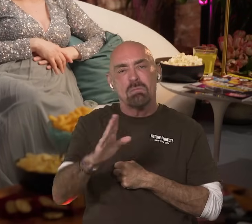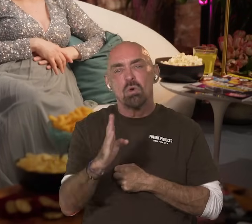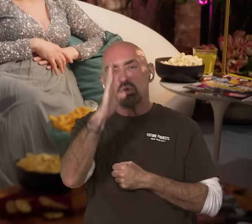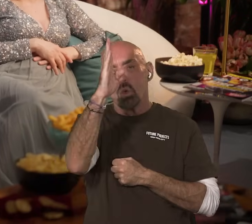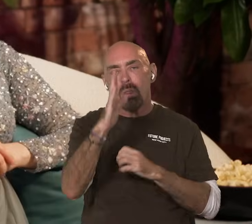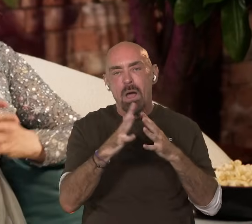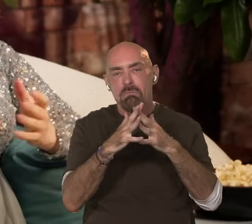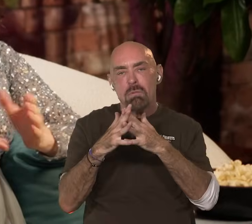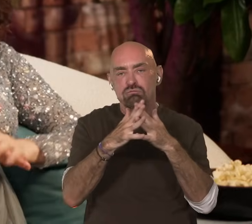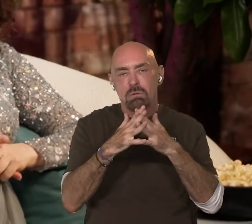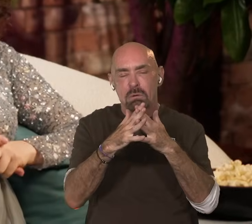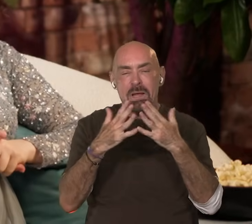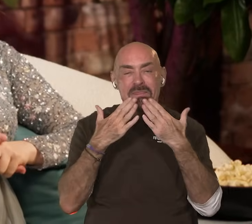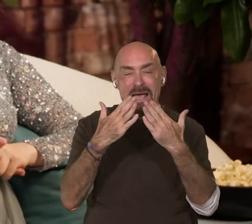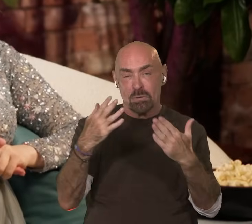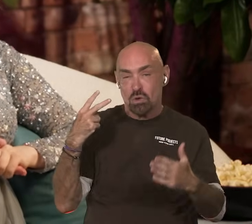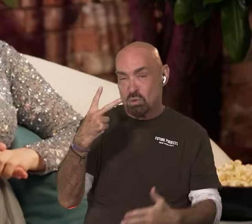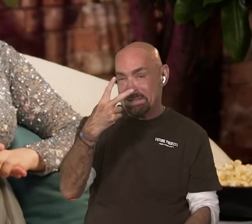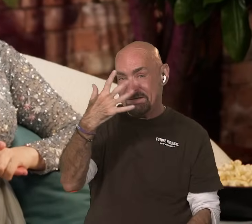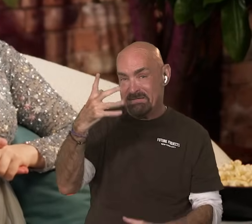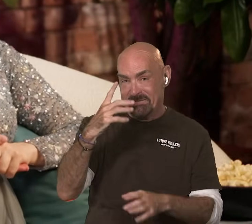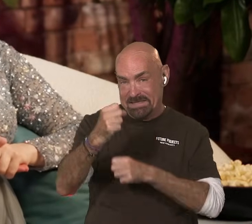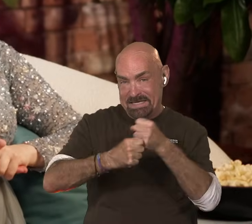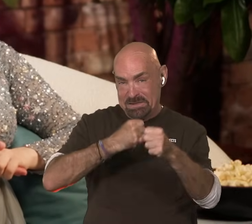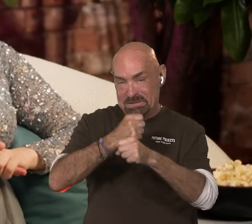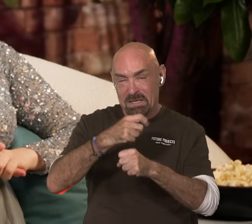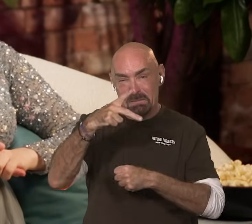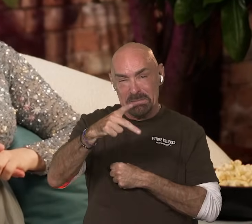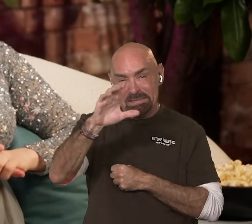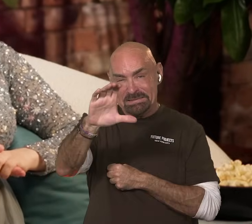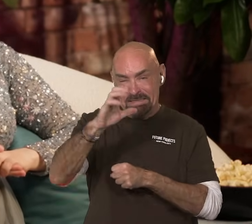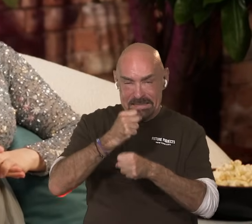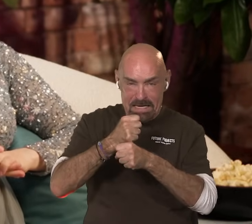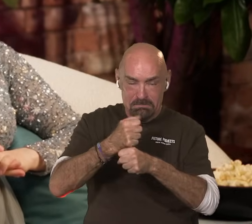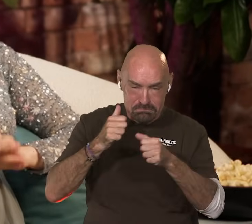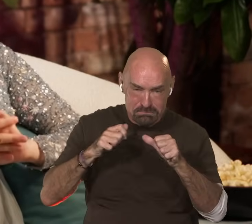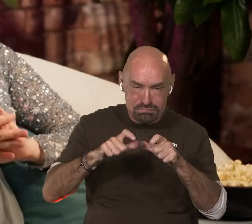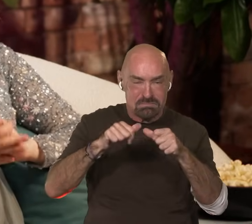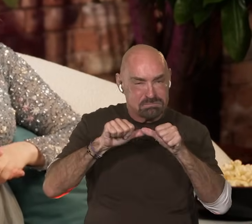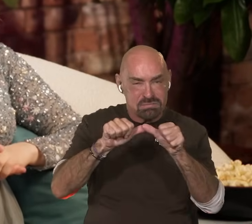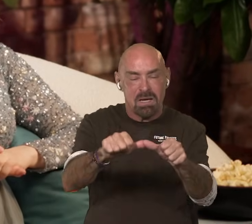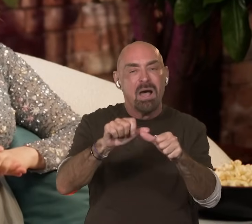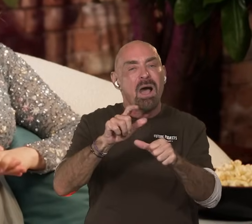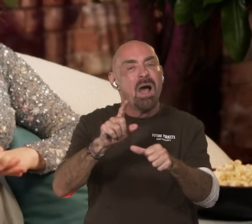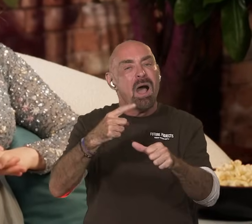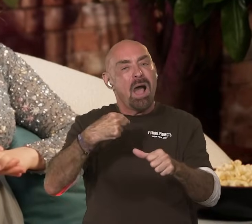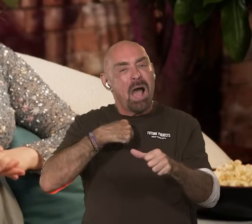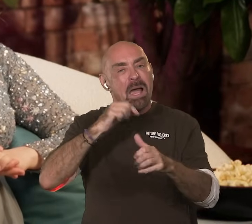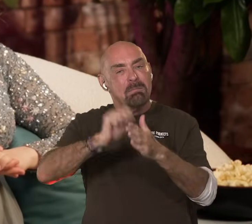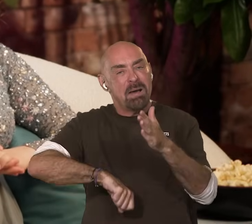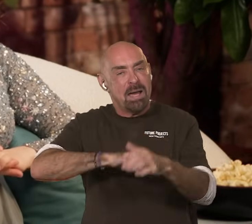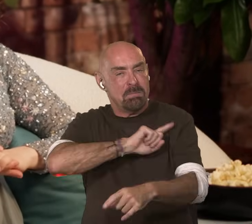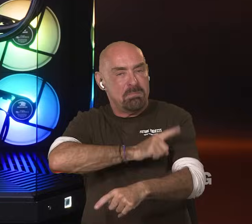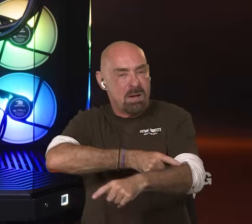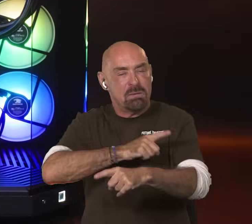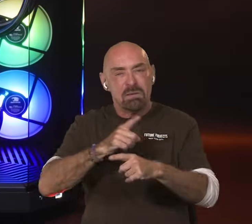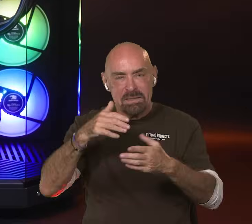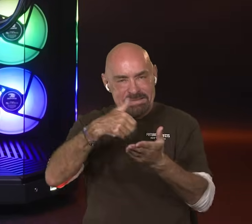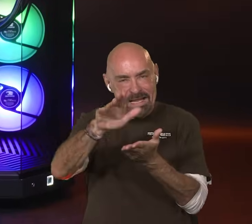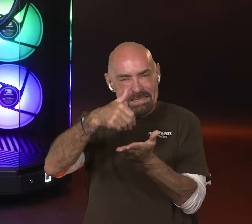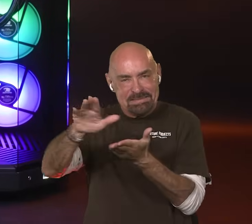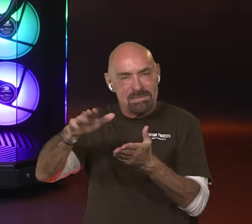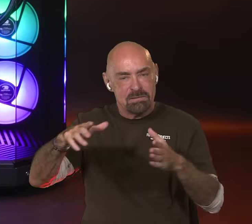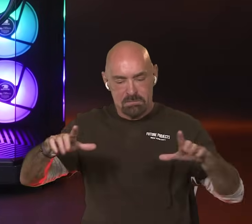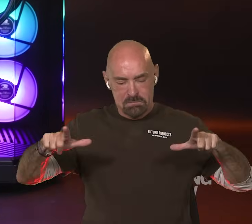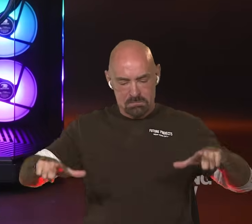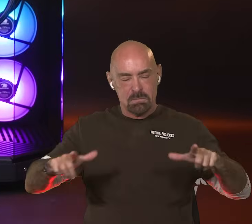North America. As a special thanks for 25 years of powering the PC gaming community, iBuyPower is giving away one of their official VCT